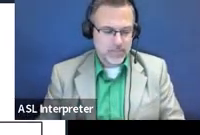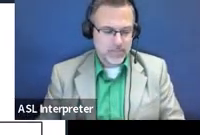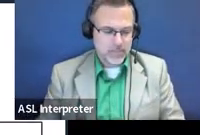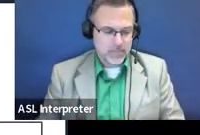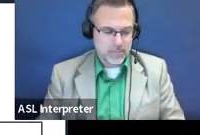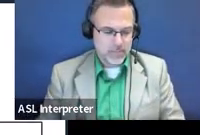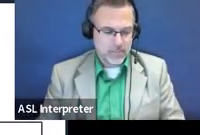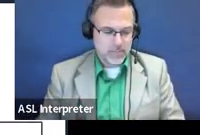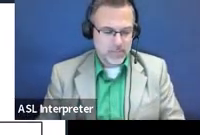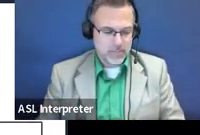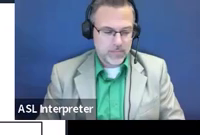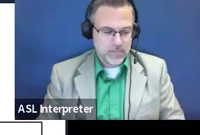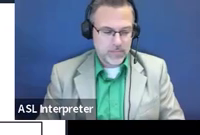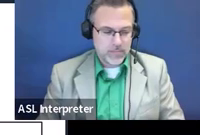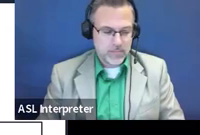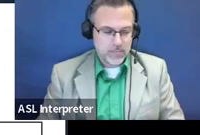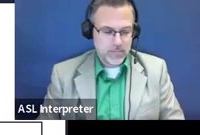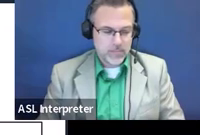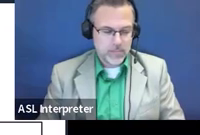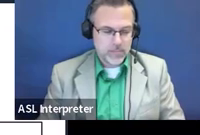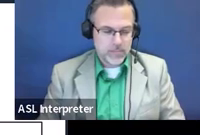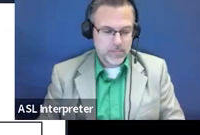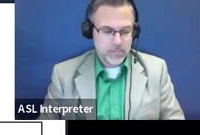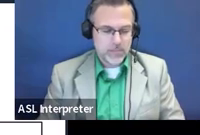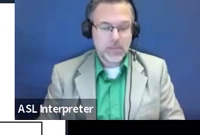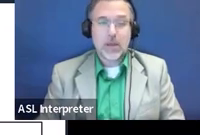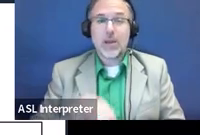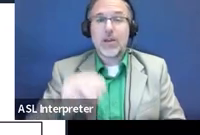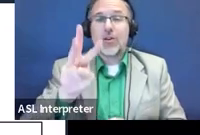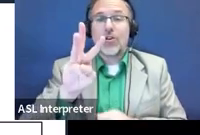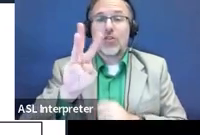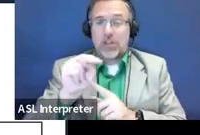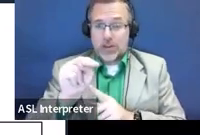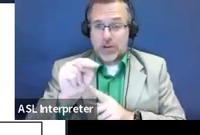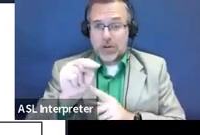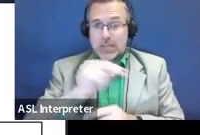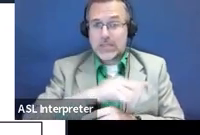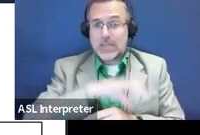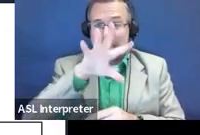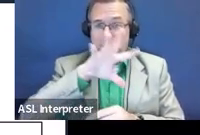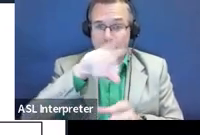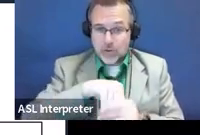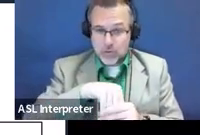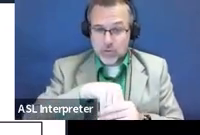And then our written notice includes this initial provision of